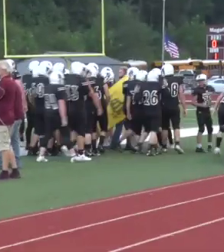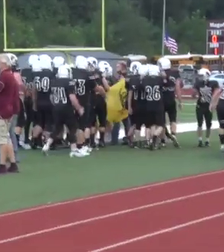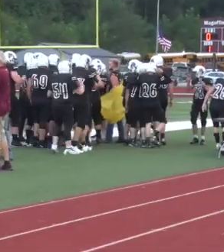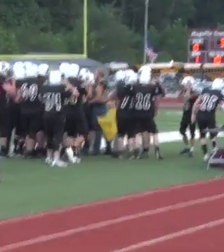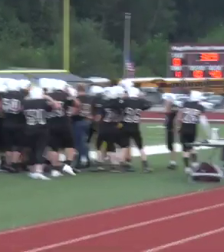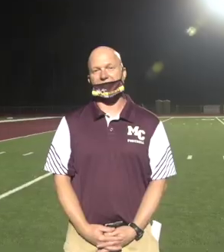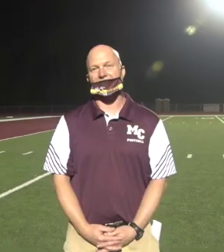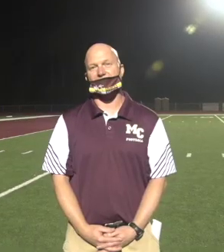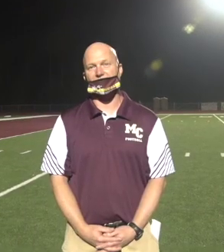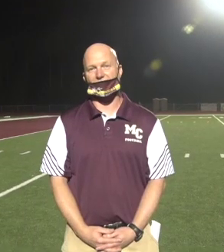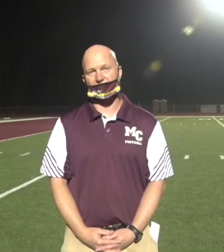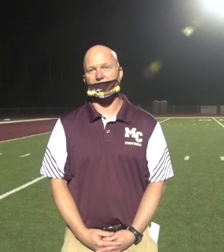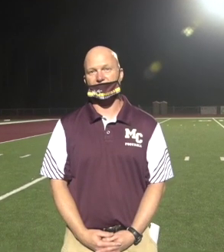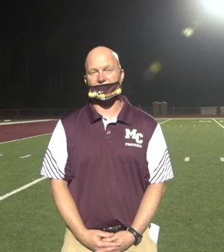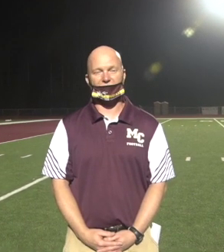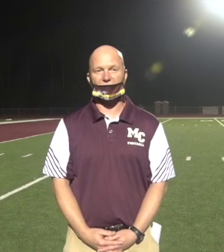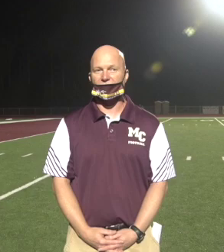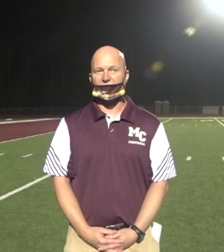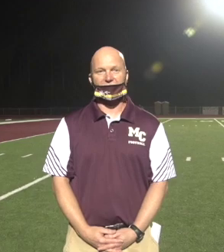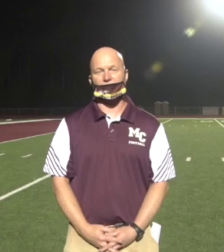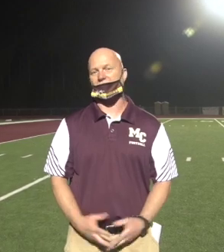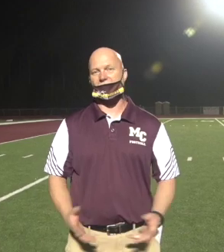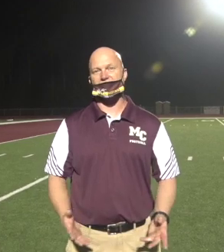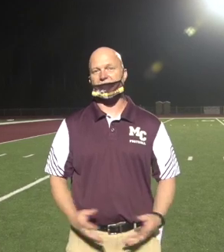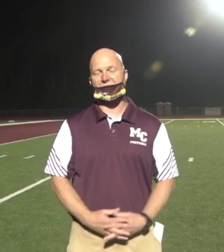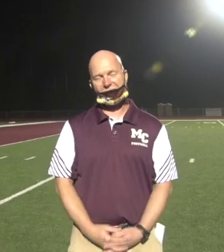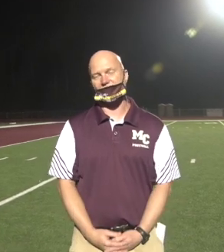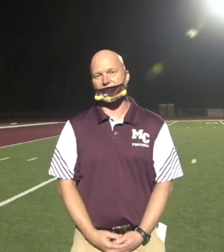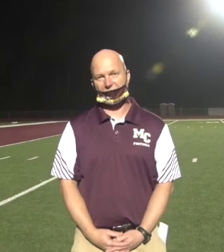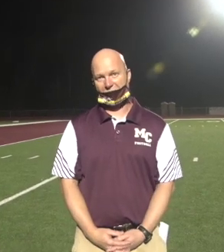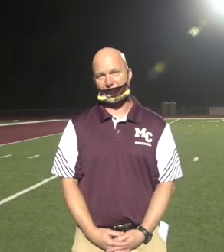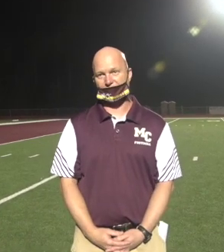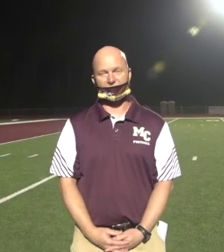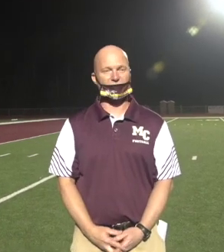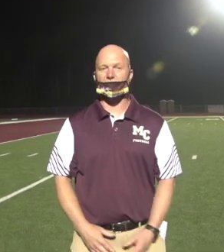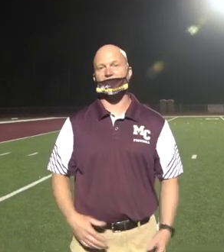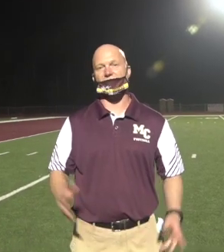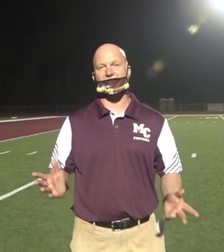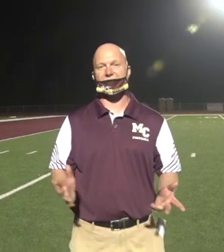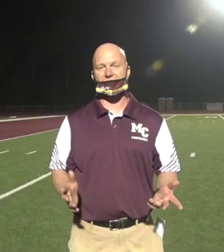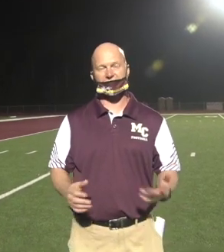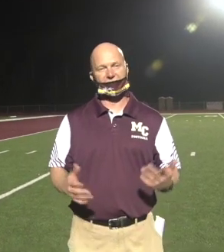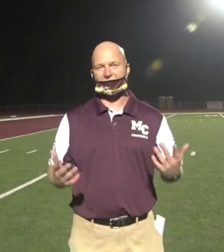Honestly, I'm just glad to get to be on the field. You know, if we'd have lost tonight, I'd still been happy. If we lose